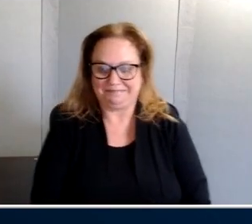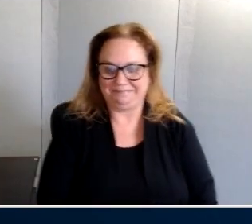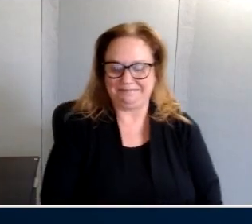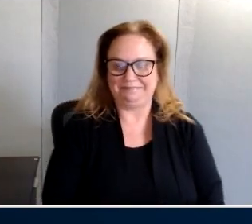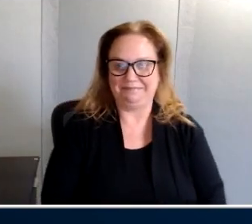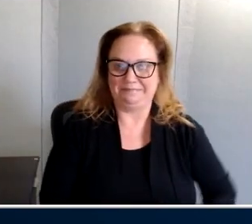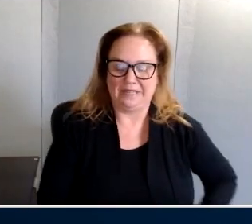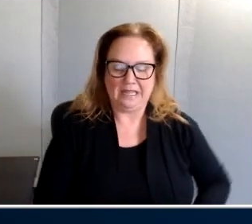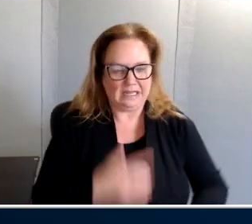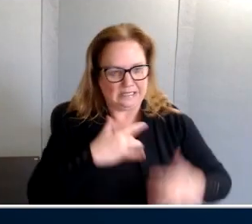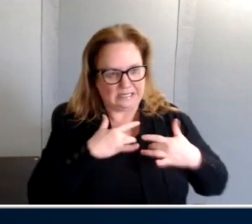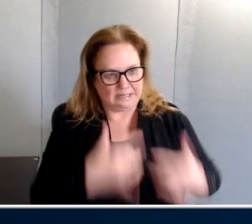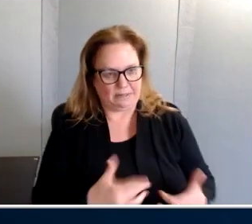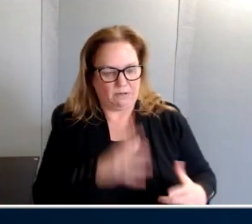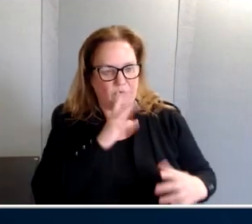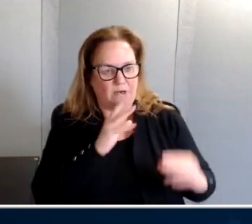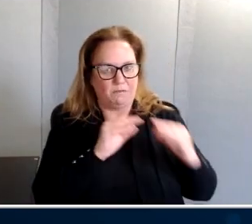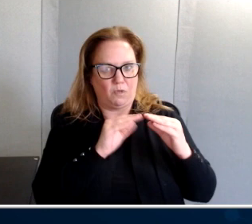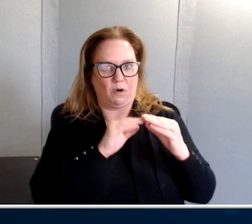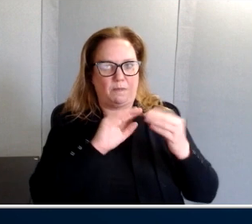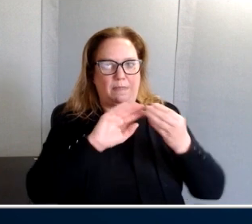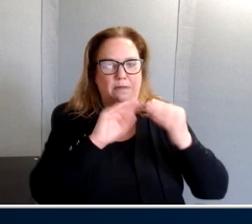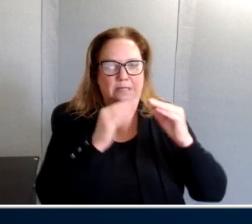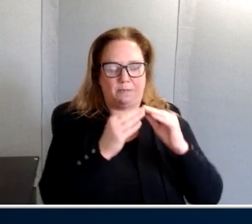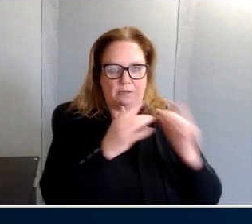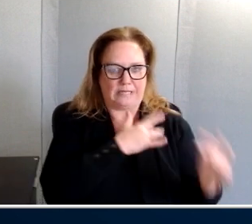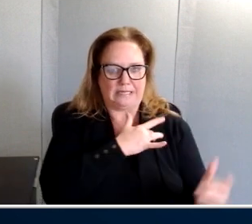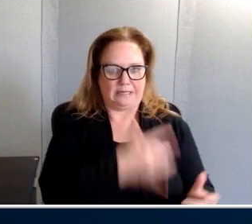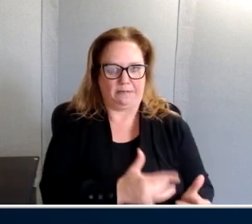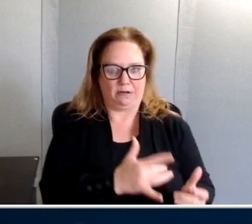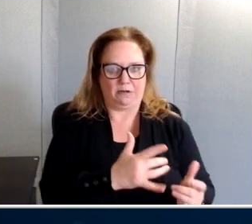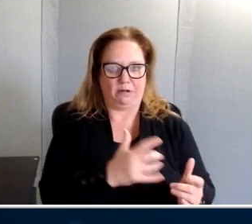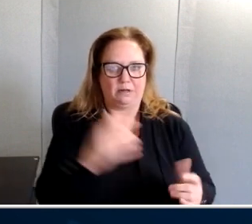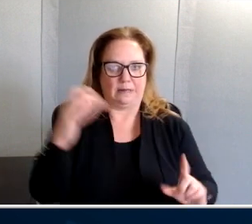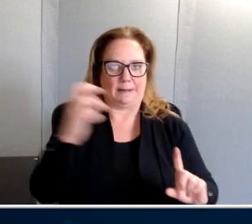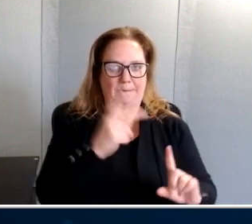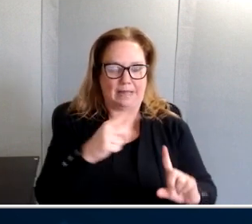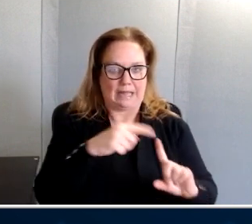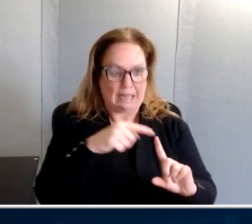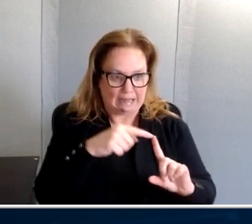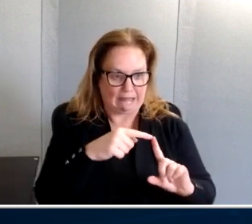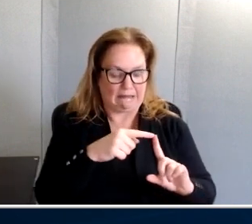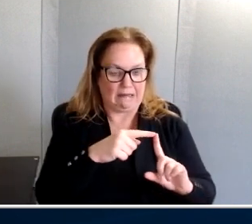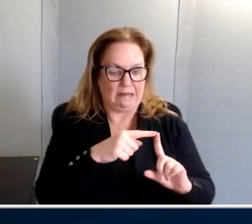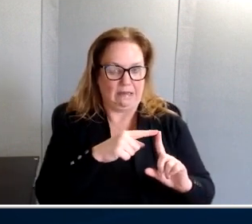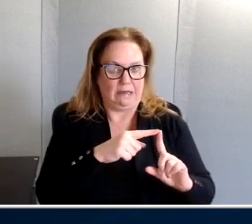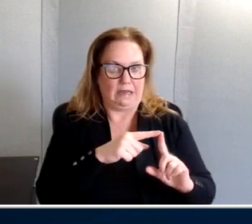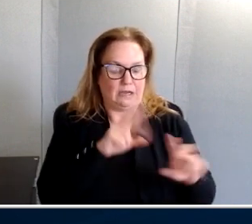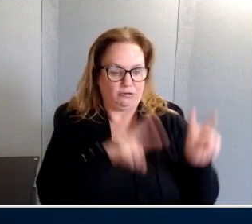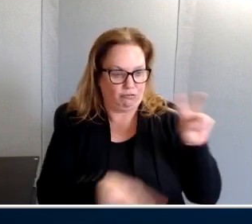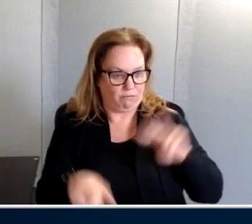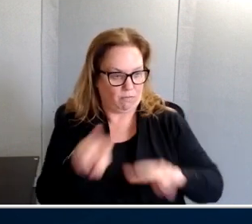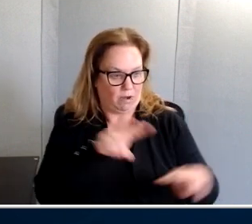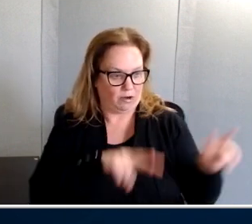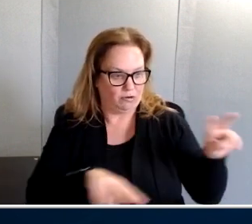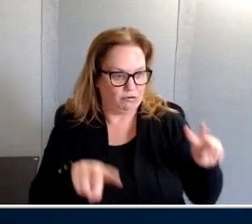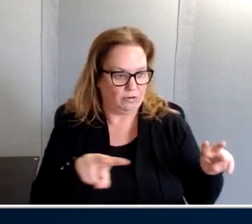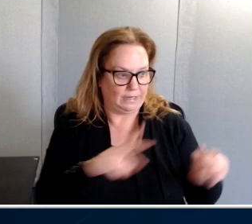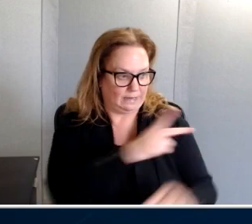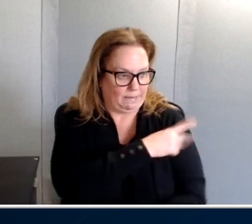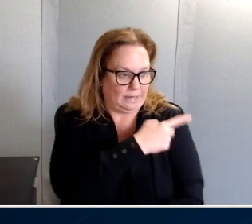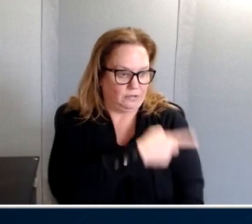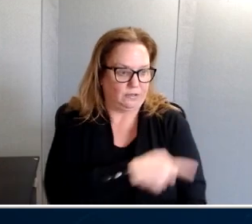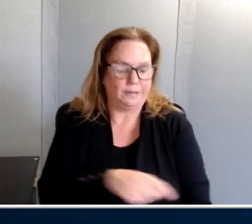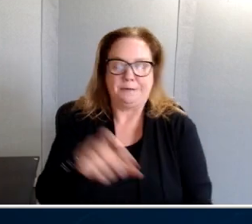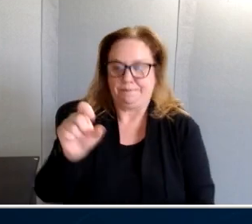pretty typical? We're going to talk more about what those numbers mean, but pretty typical to have to come back as you're monitoring these patients post-transplant? Yeah, we monitor